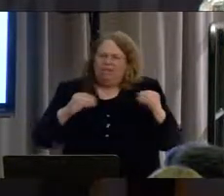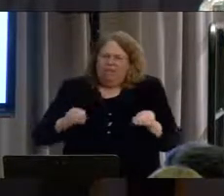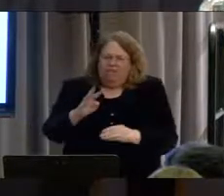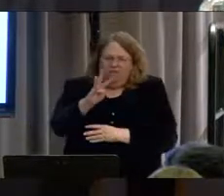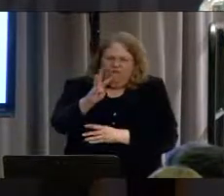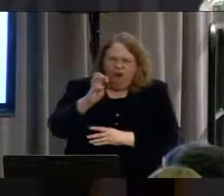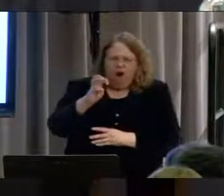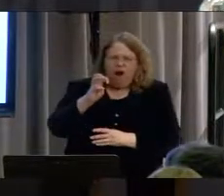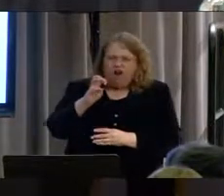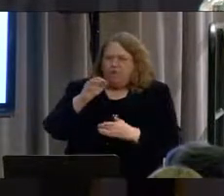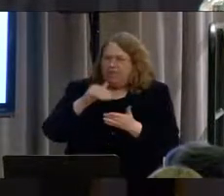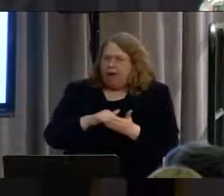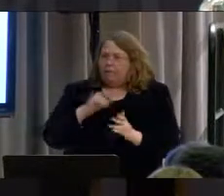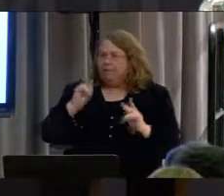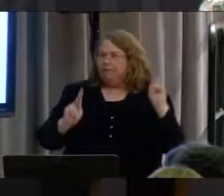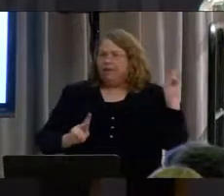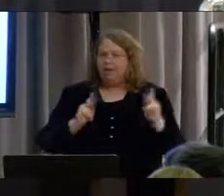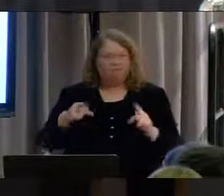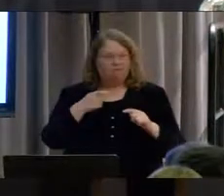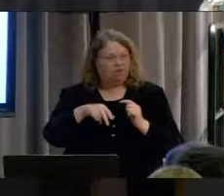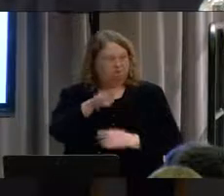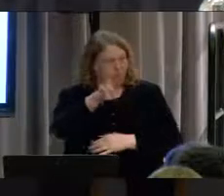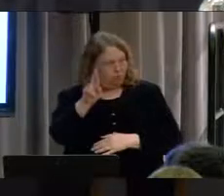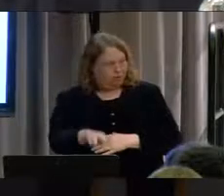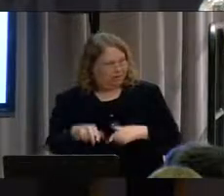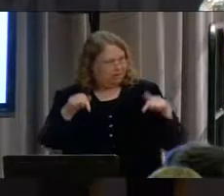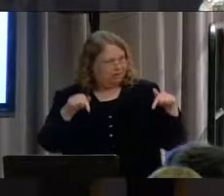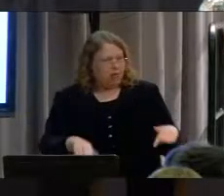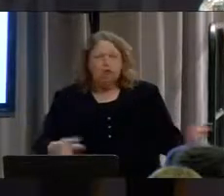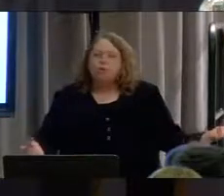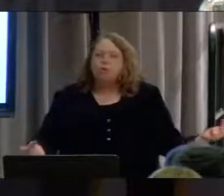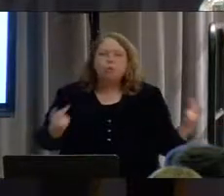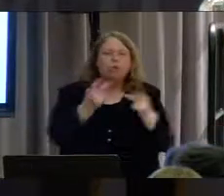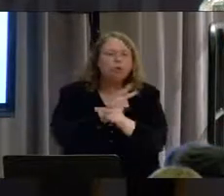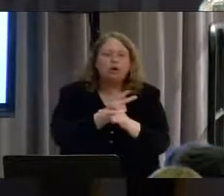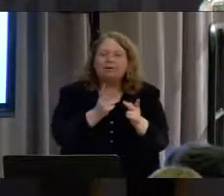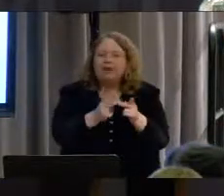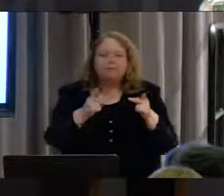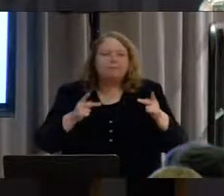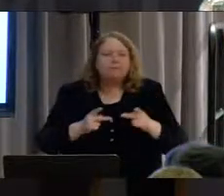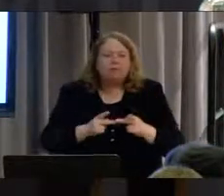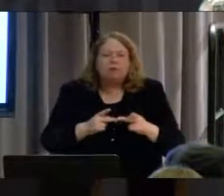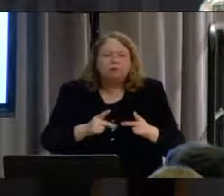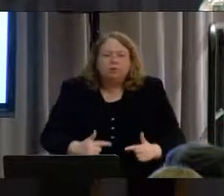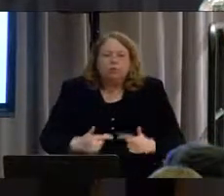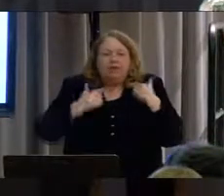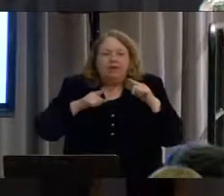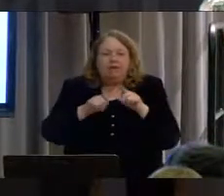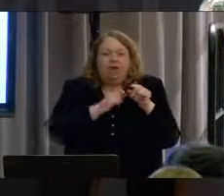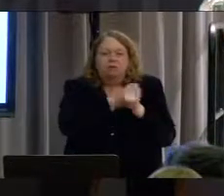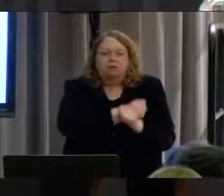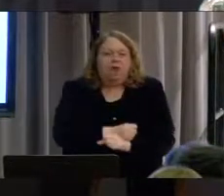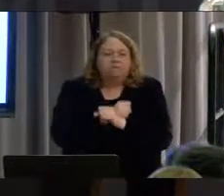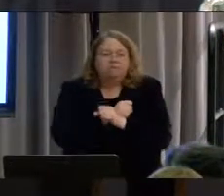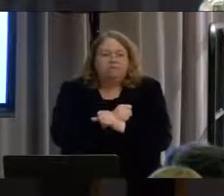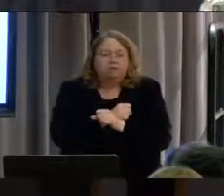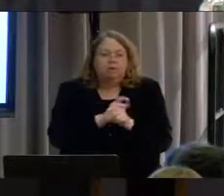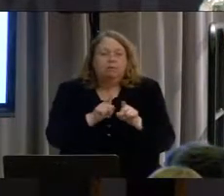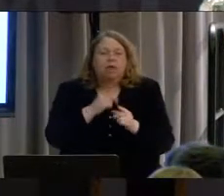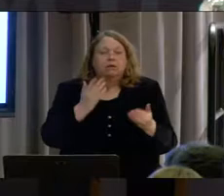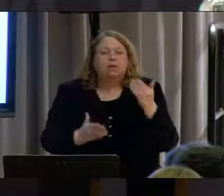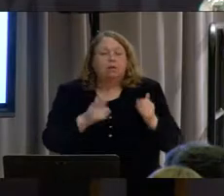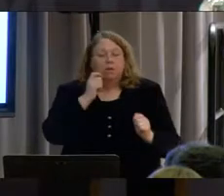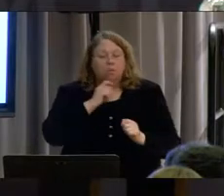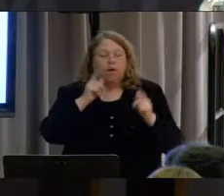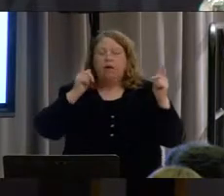this city, that in many ways this was the worst place to be enslaved in the country, because any day you could wake up and find your